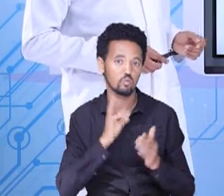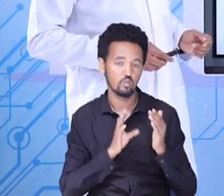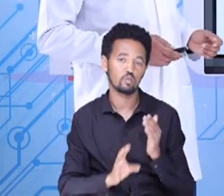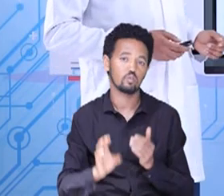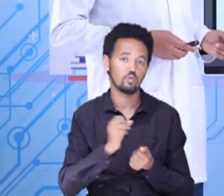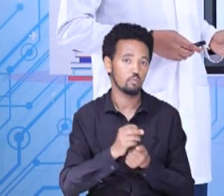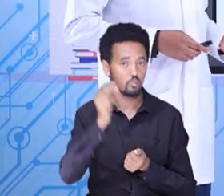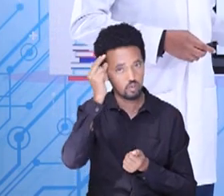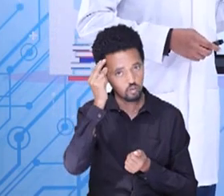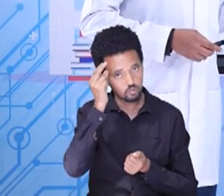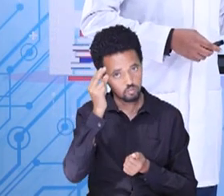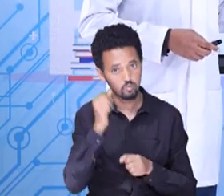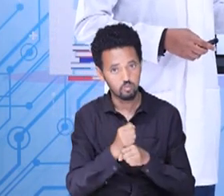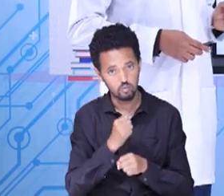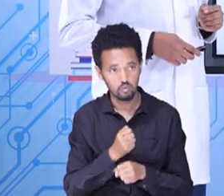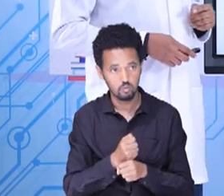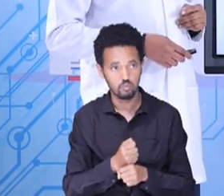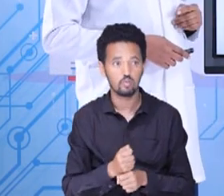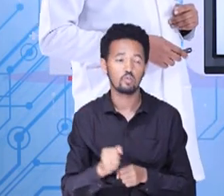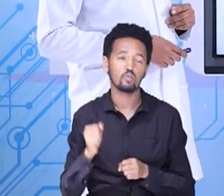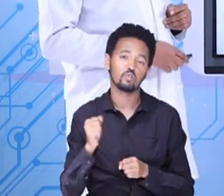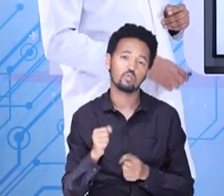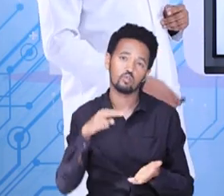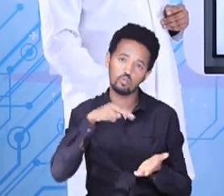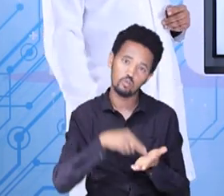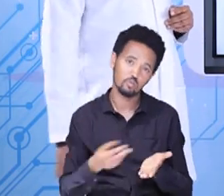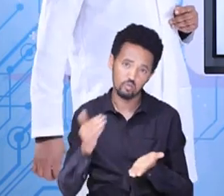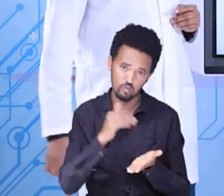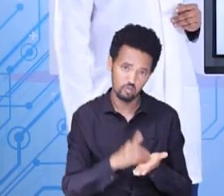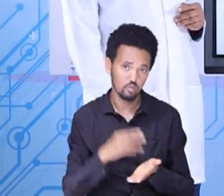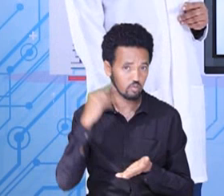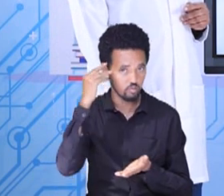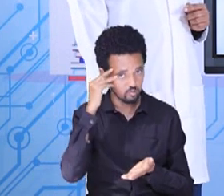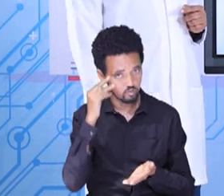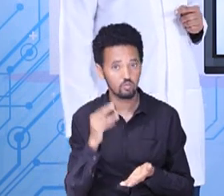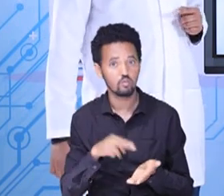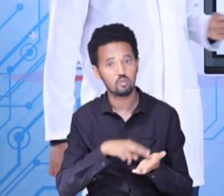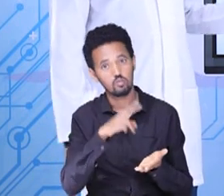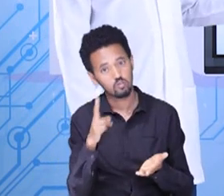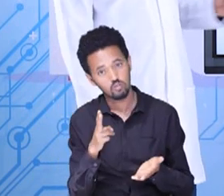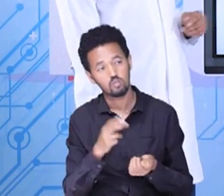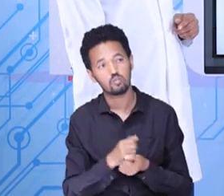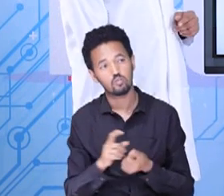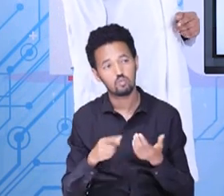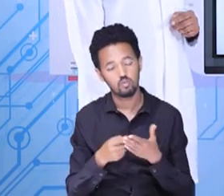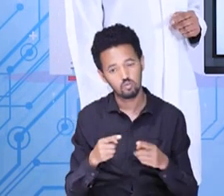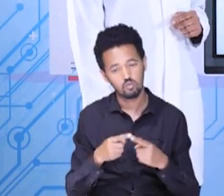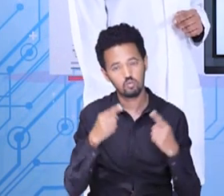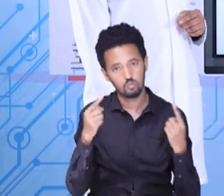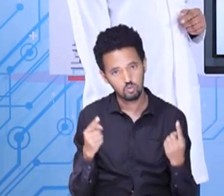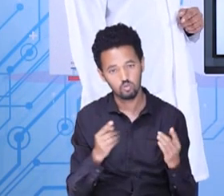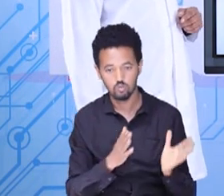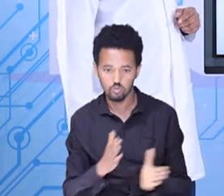Balai made the infatuated decision to stand up against government by turning a banditry, and he opposed